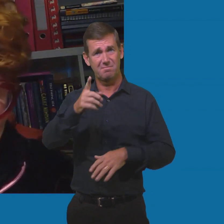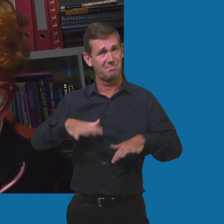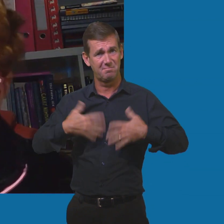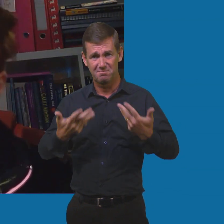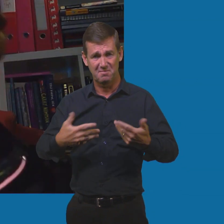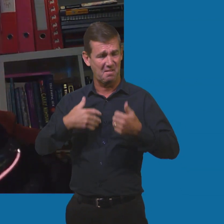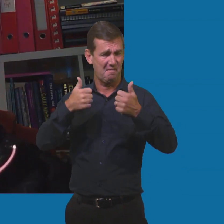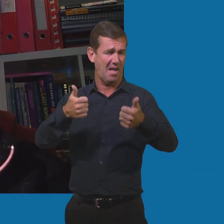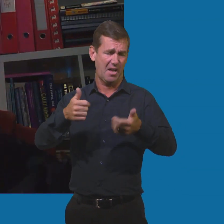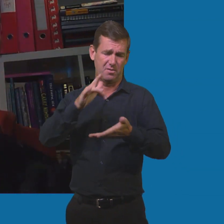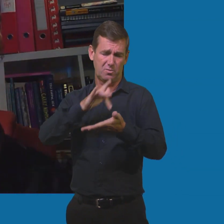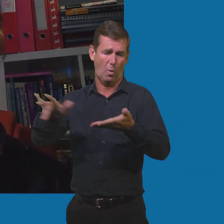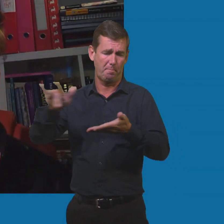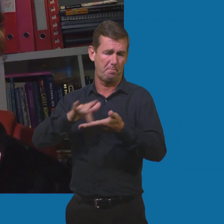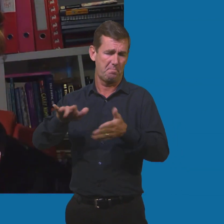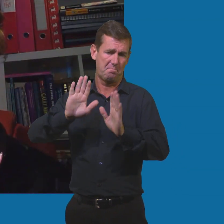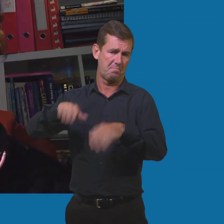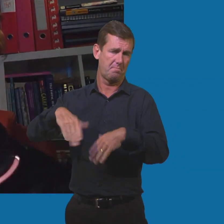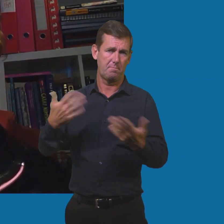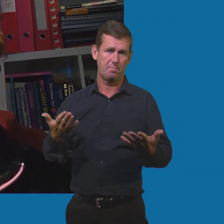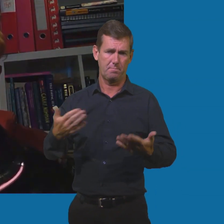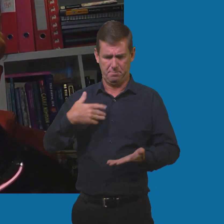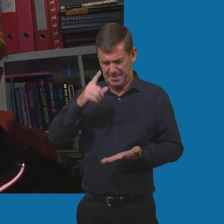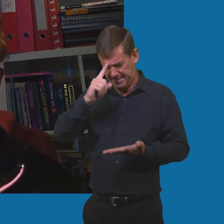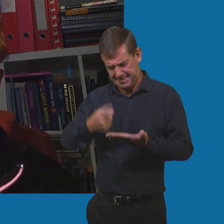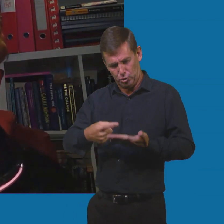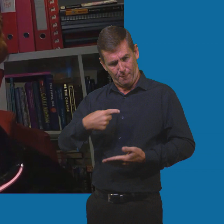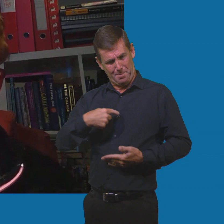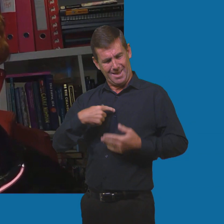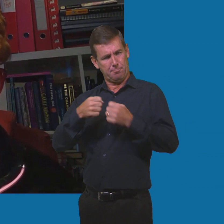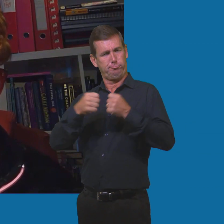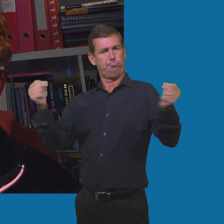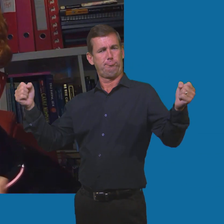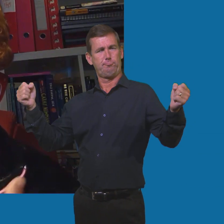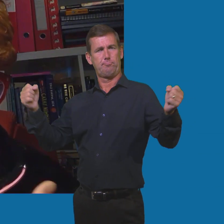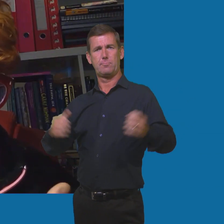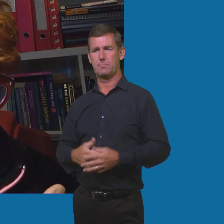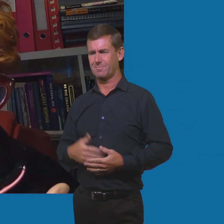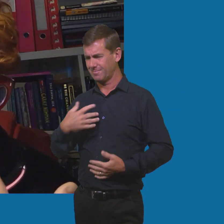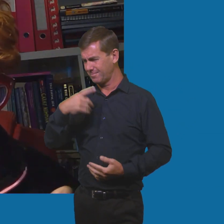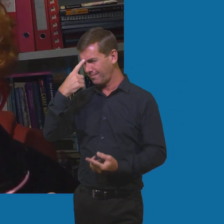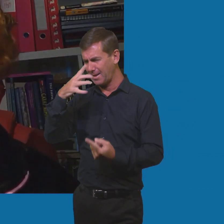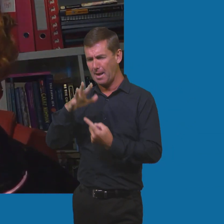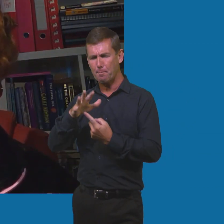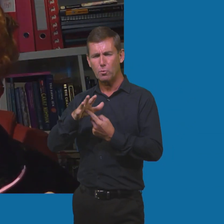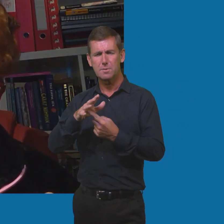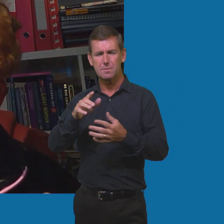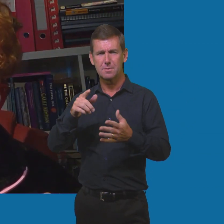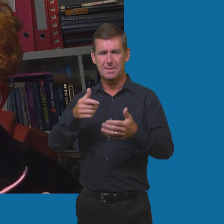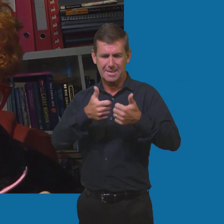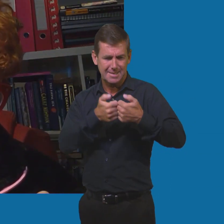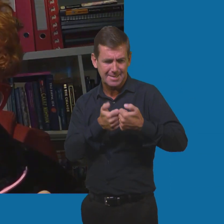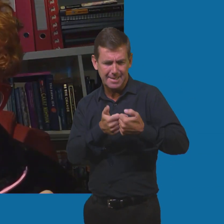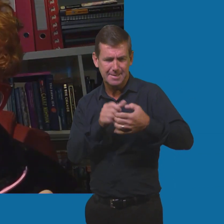time for you. That is a decision I made. I think it's important when navigating dating as a whole